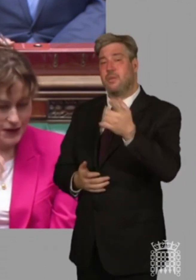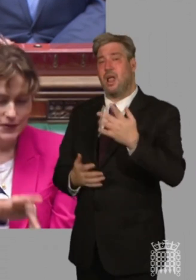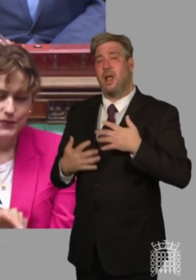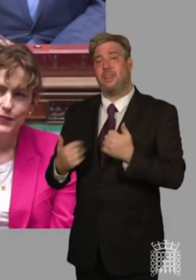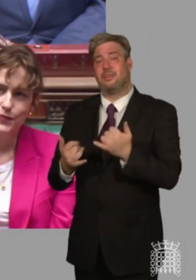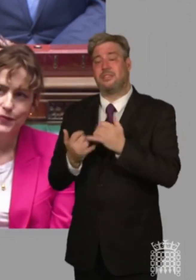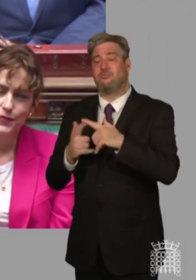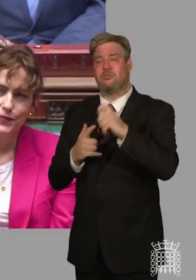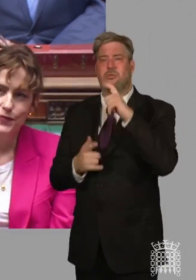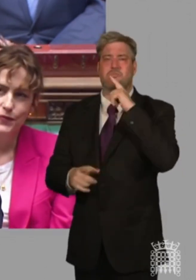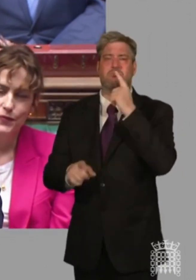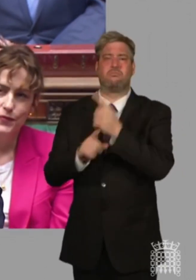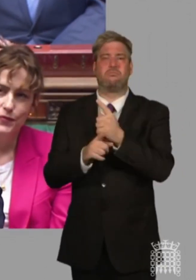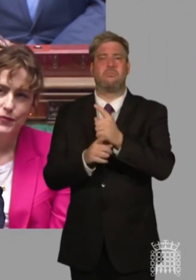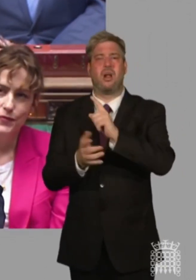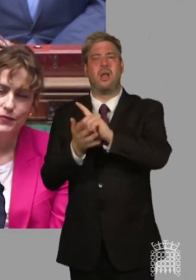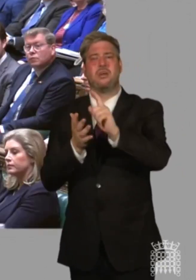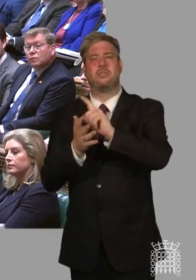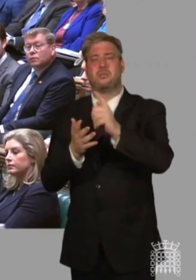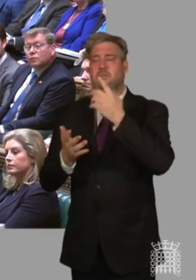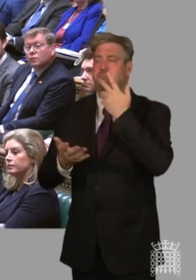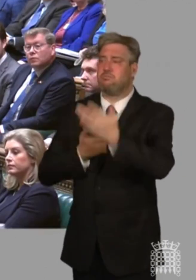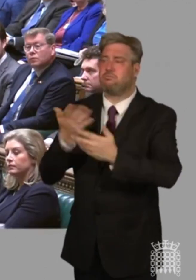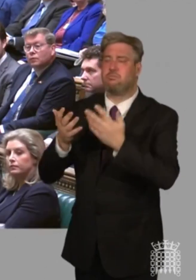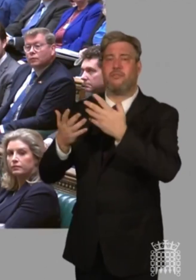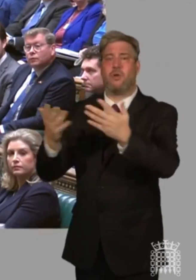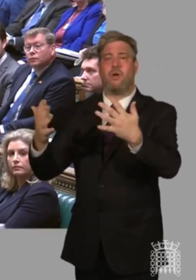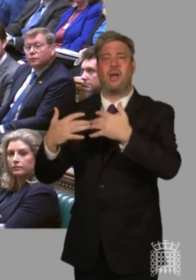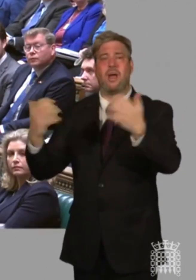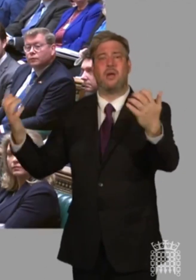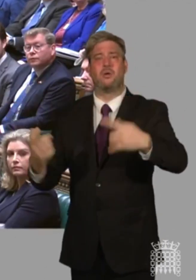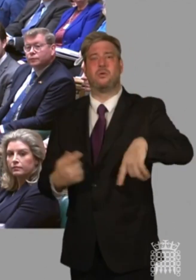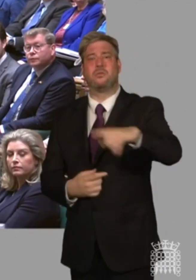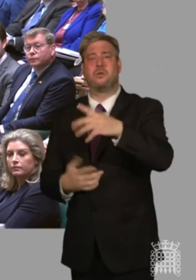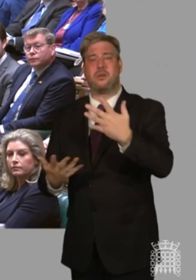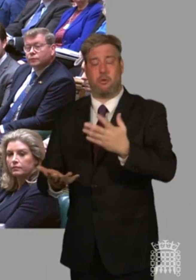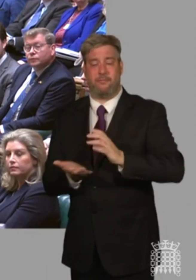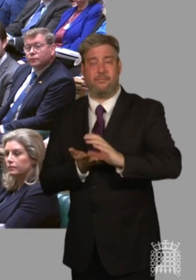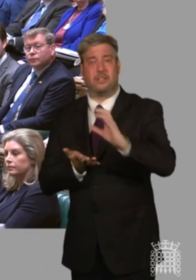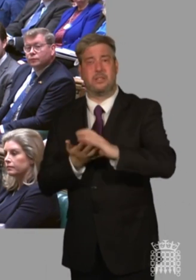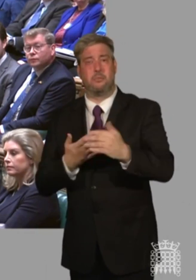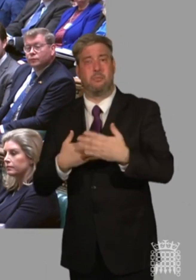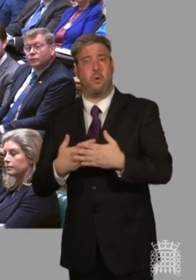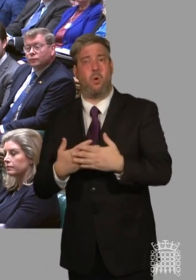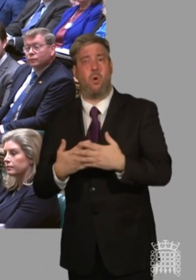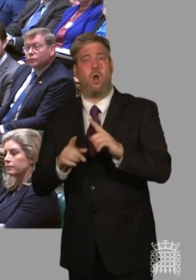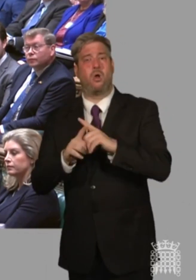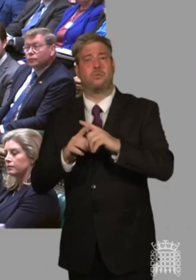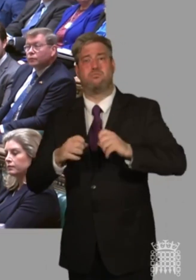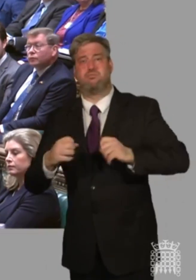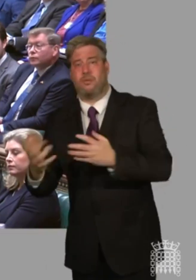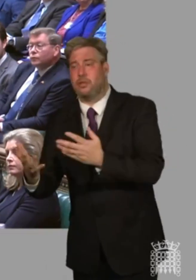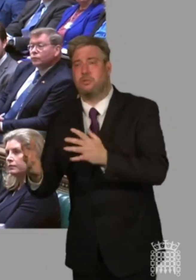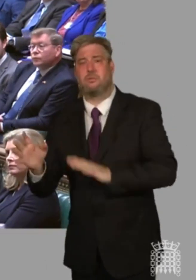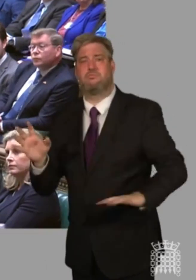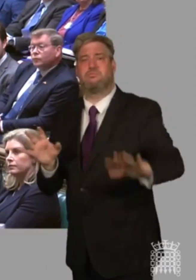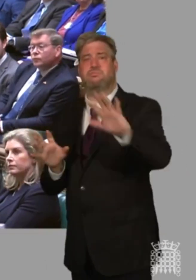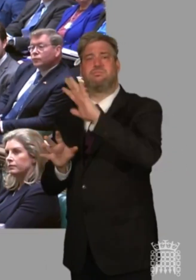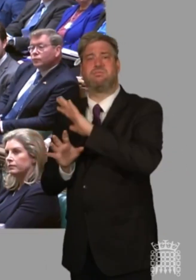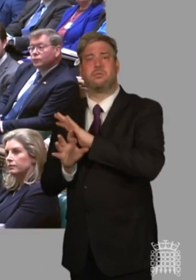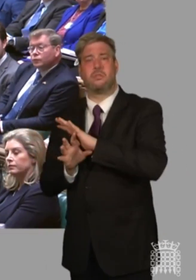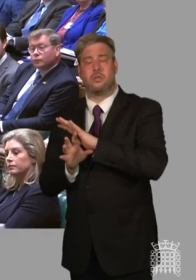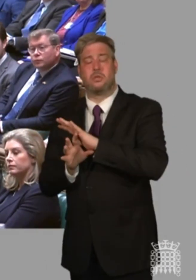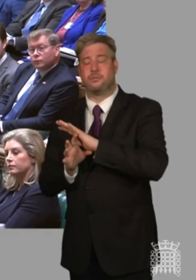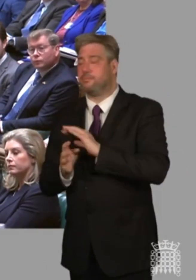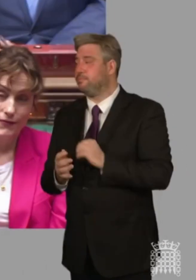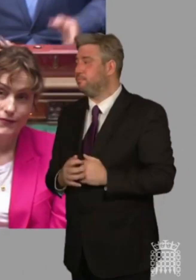by 40%, Mr. Speaker. But I would actually just point out, our plans mean that there will be 2.5 million more NHS